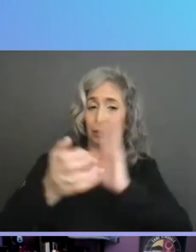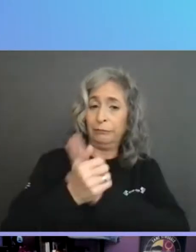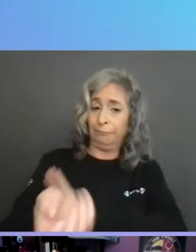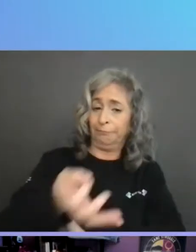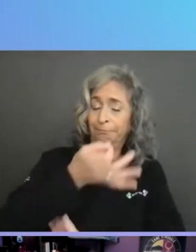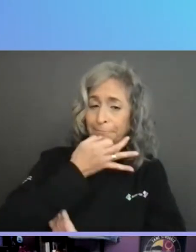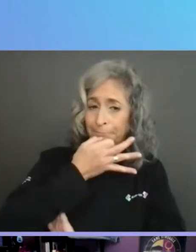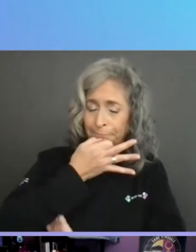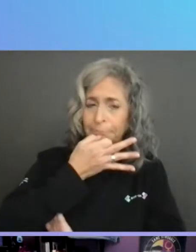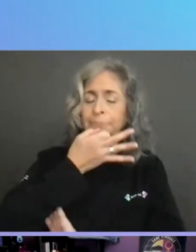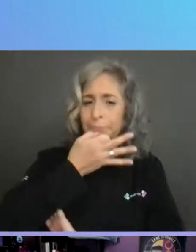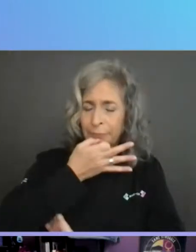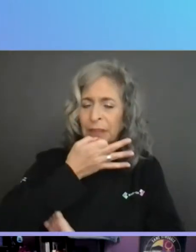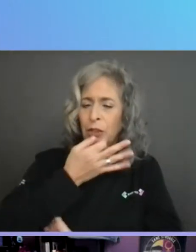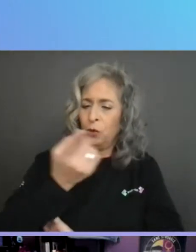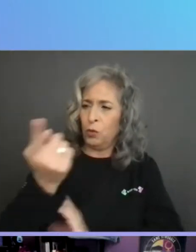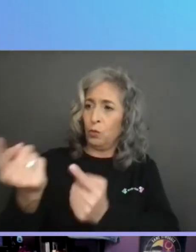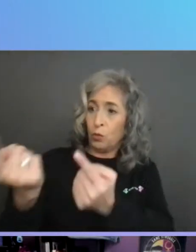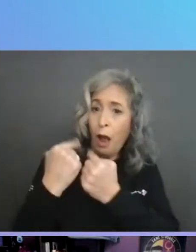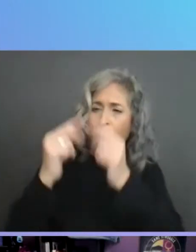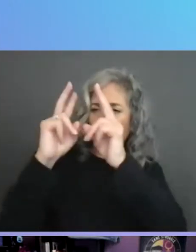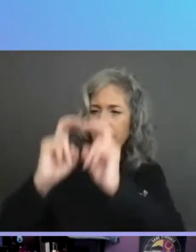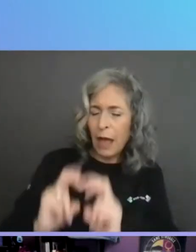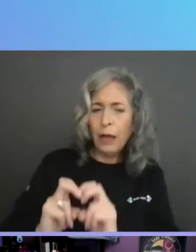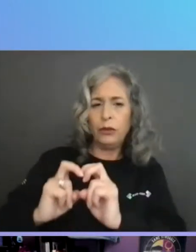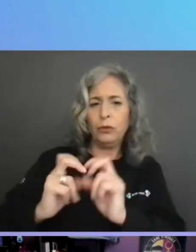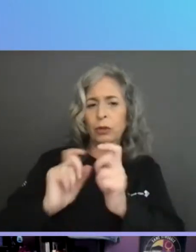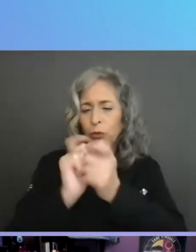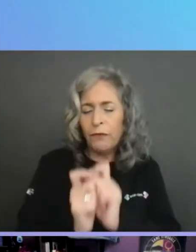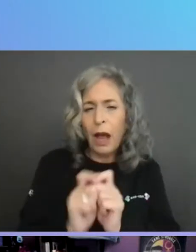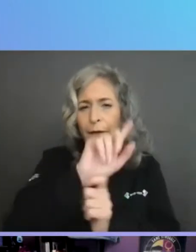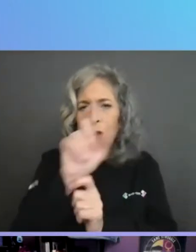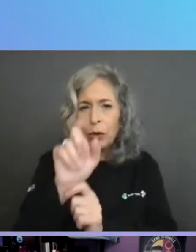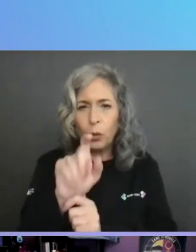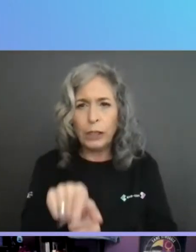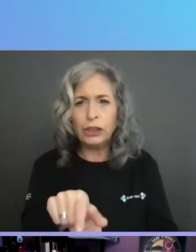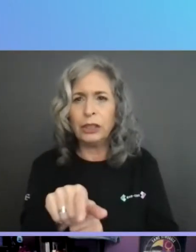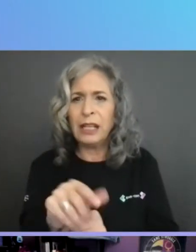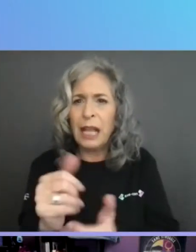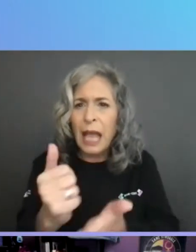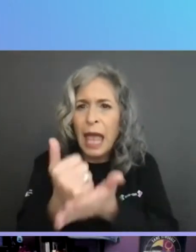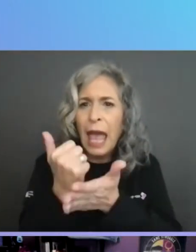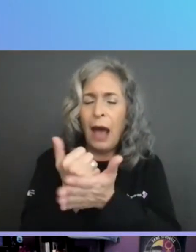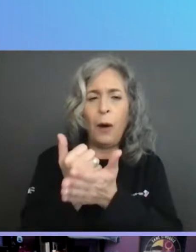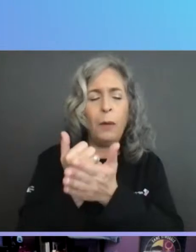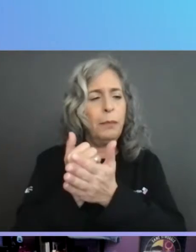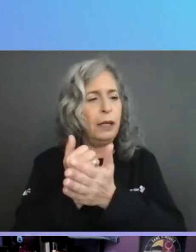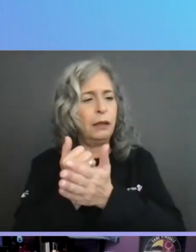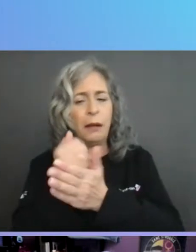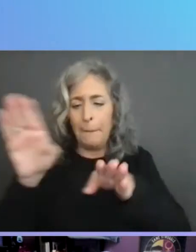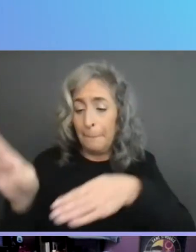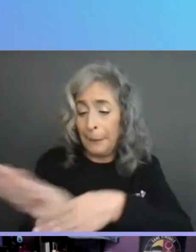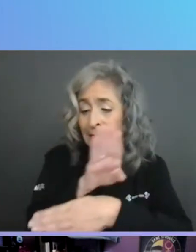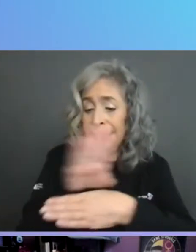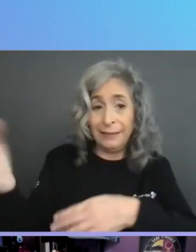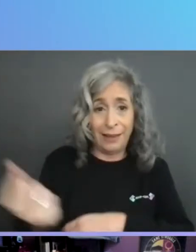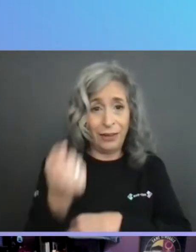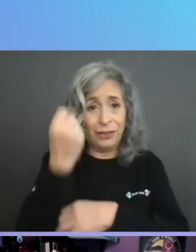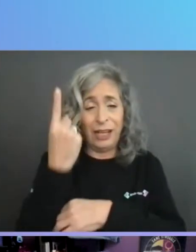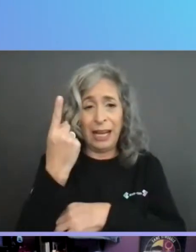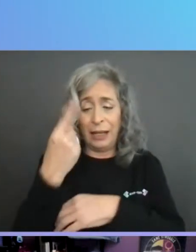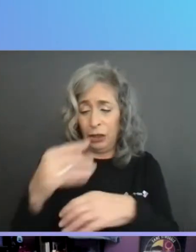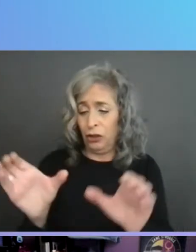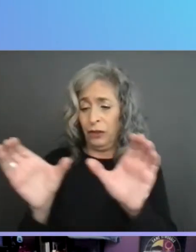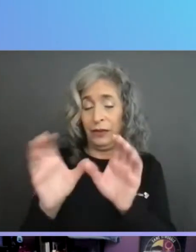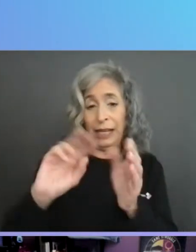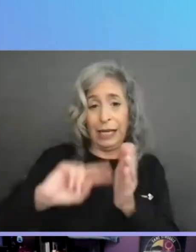come in to evaluate, revise the exams, the question is helping businesses understand what certifications